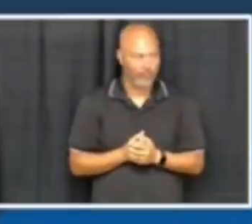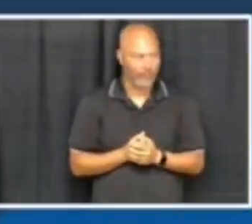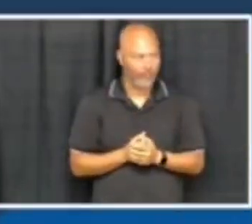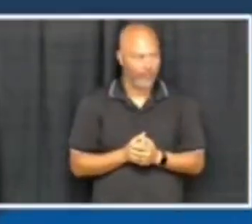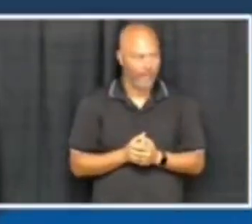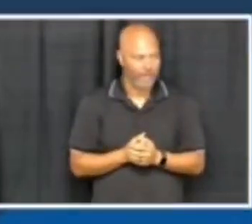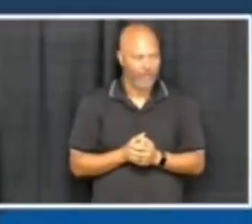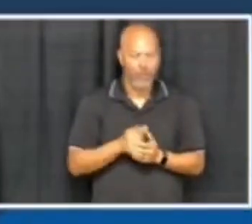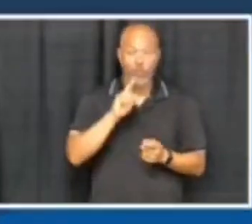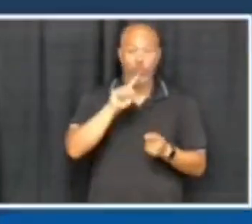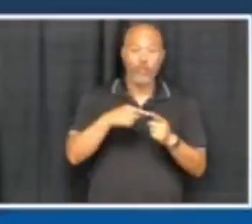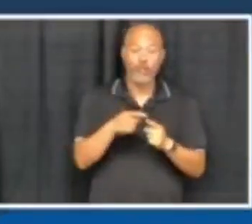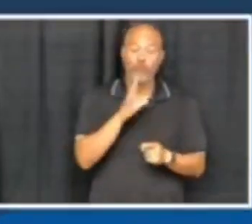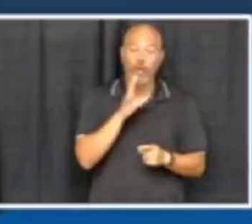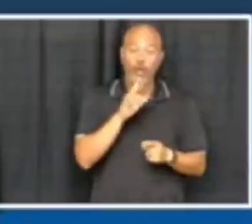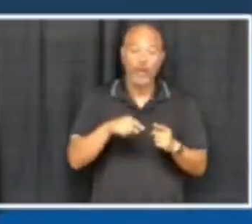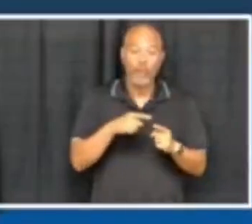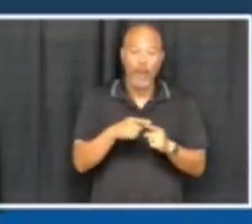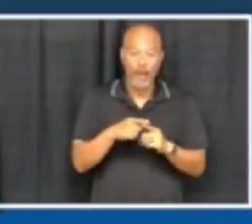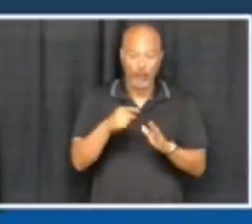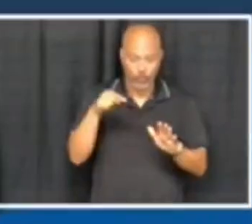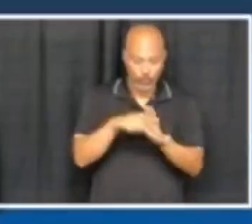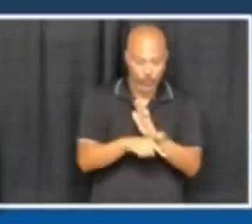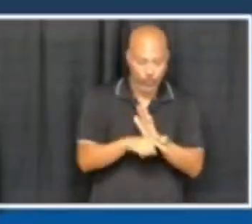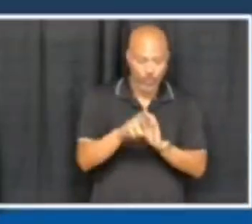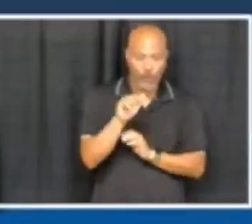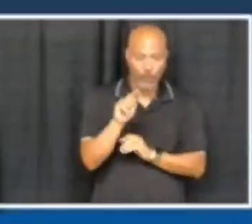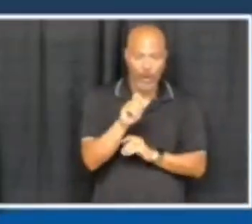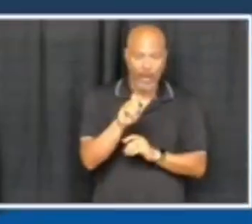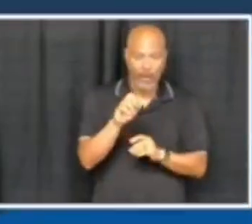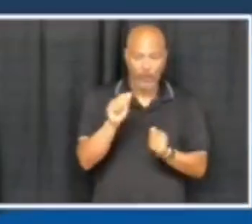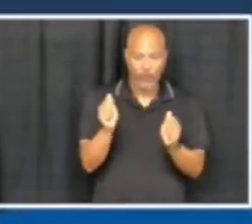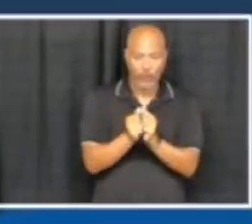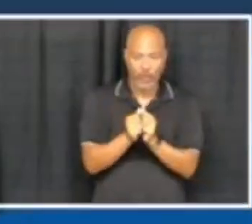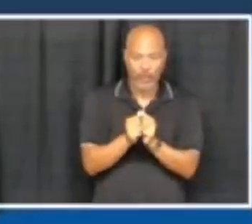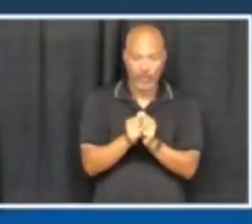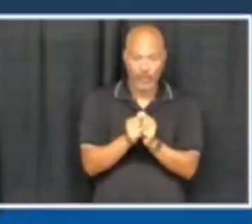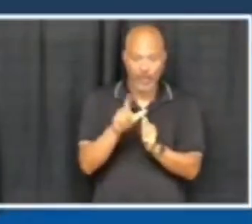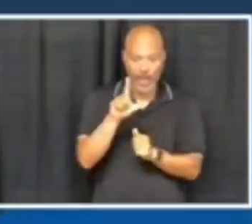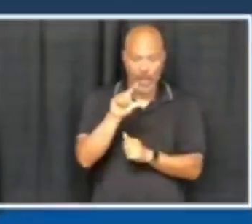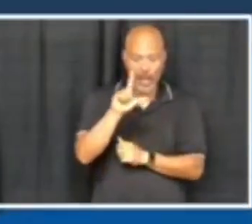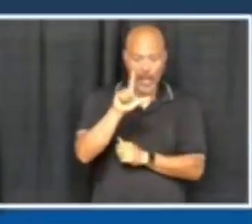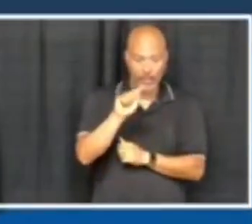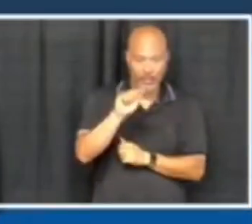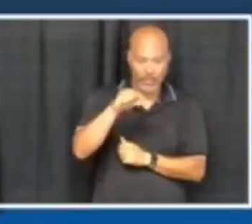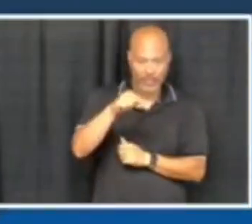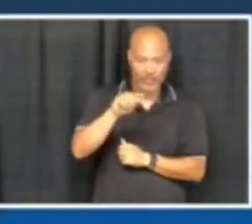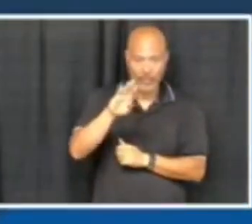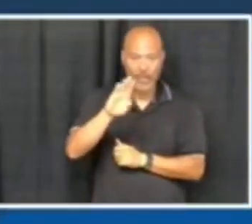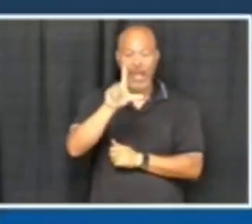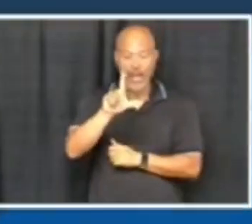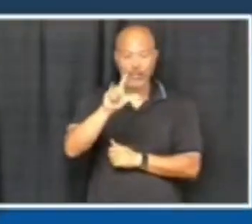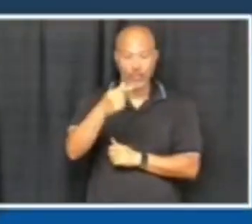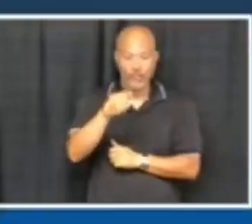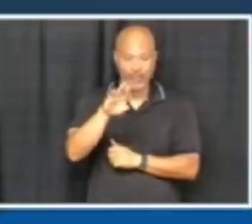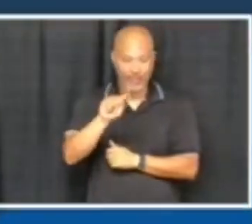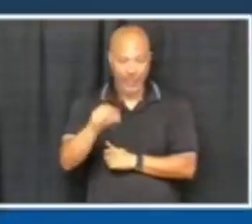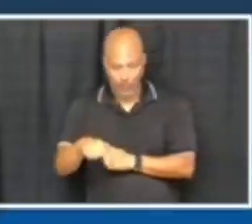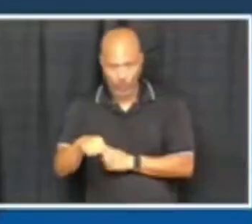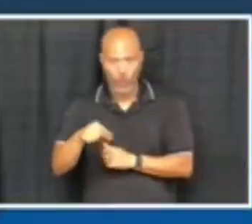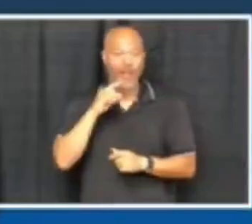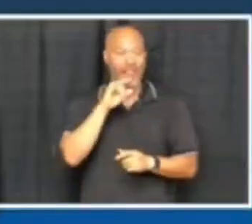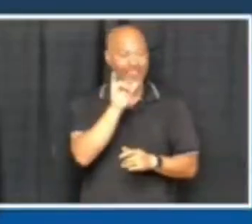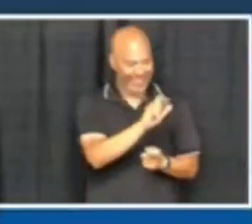And when you talk about the suicide rate among the LGBTQ community, it is exactly